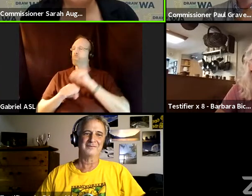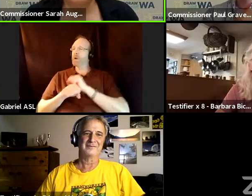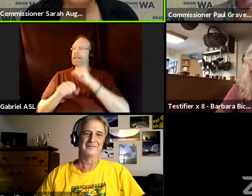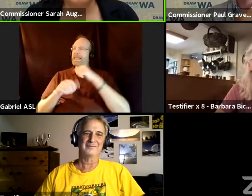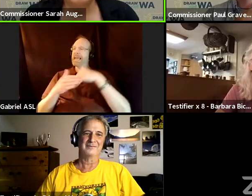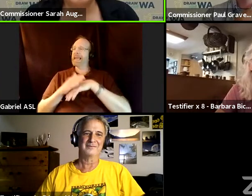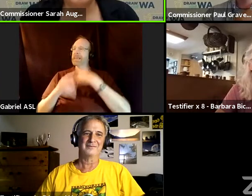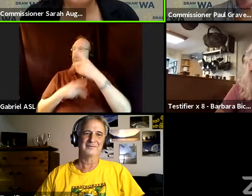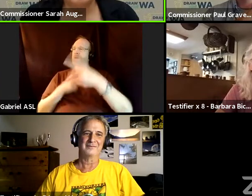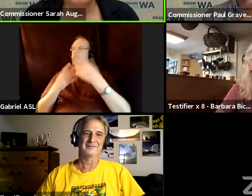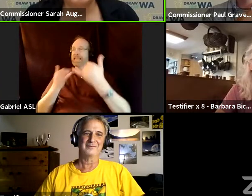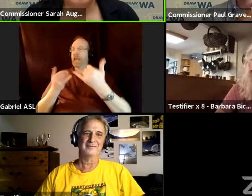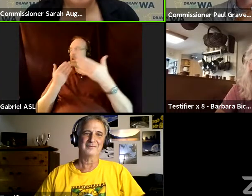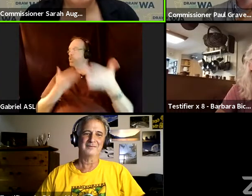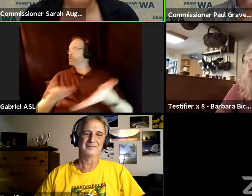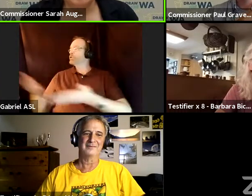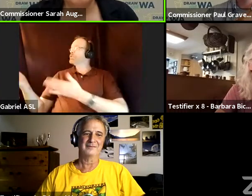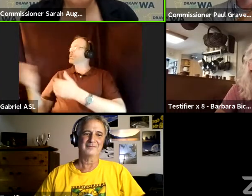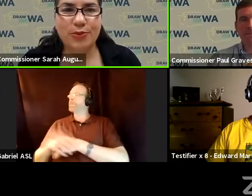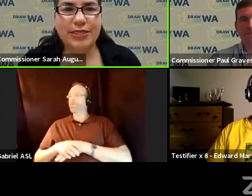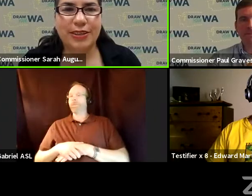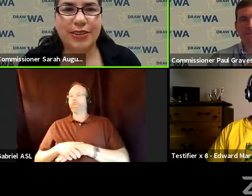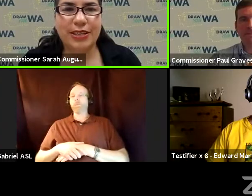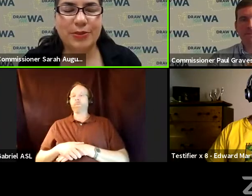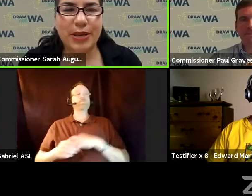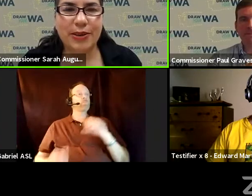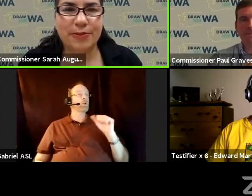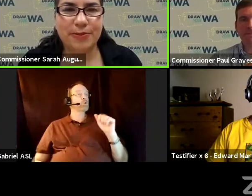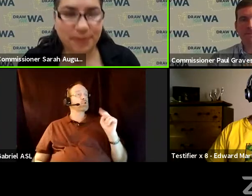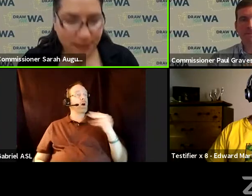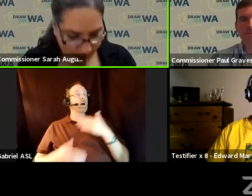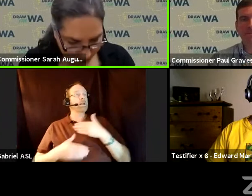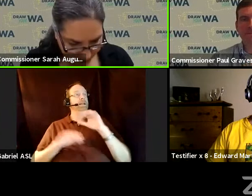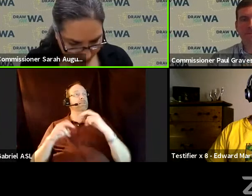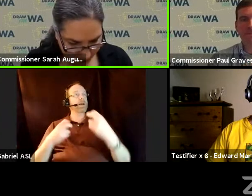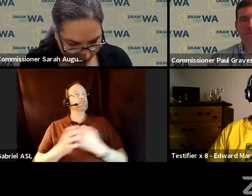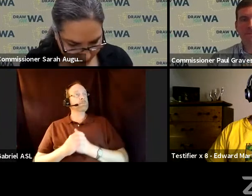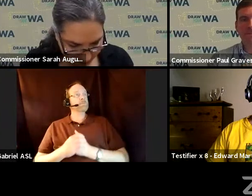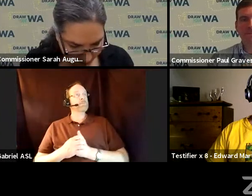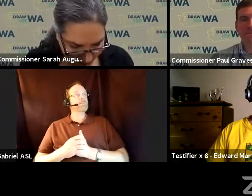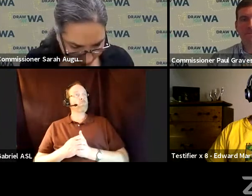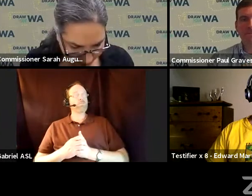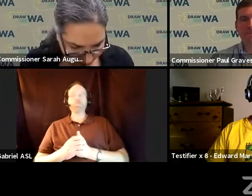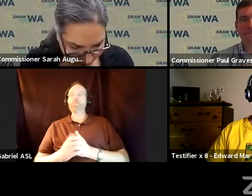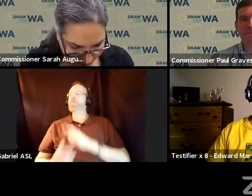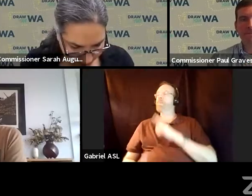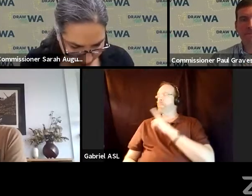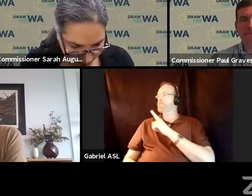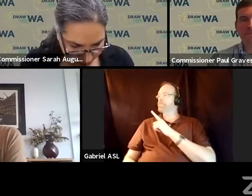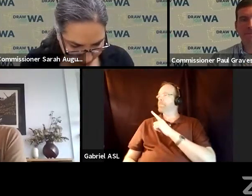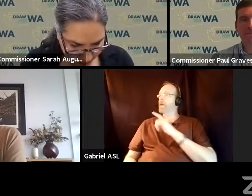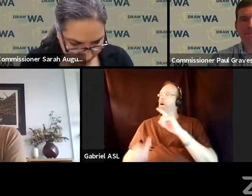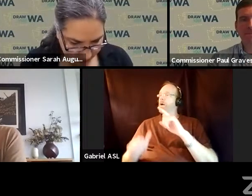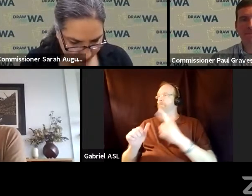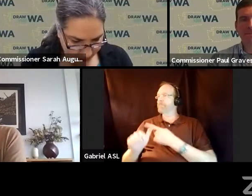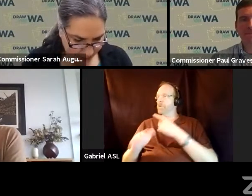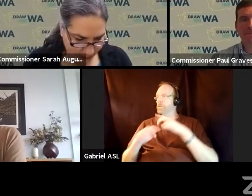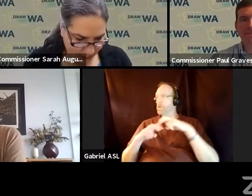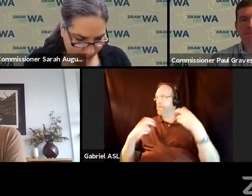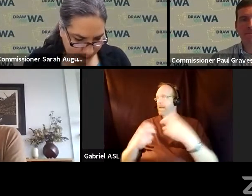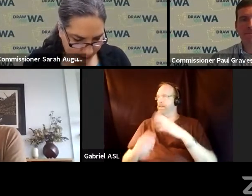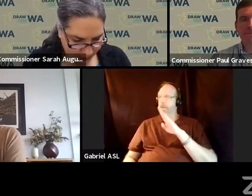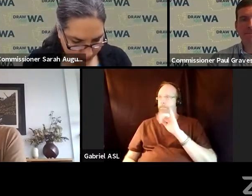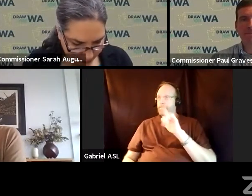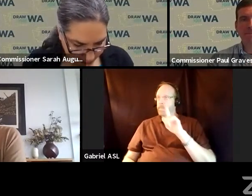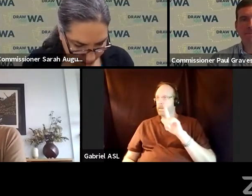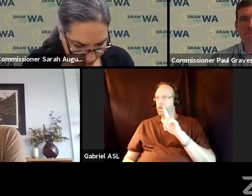You're now excused. Sean, if you please call the next panel. Absolutely, Chair. Our first panelist will be Bill